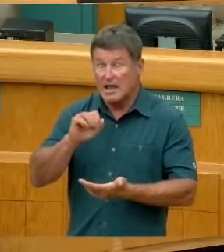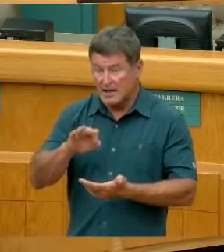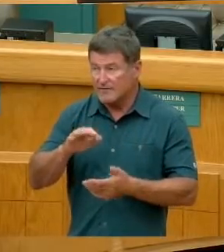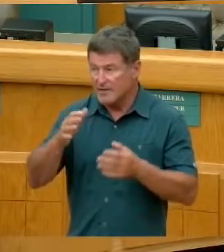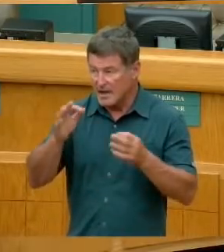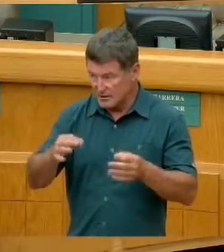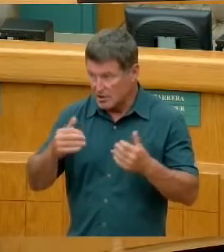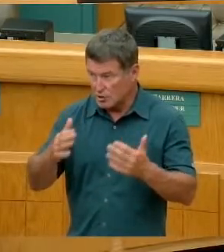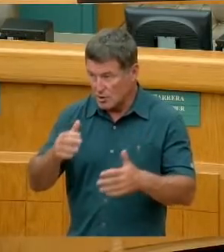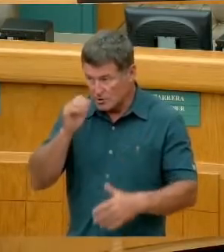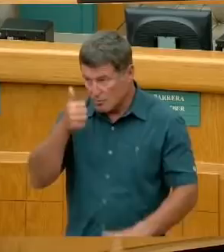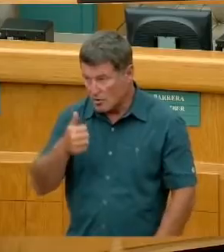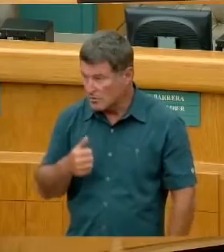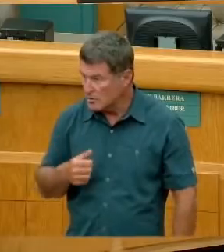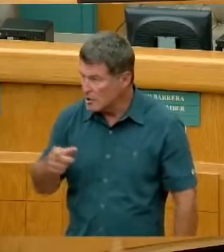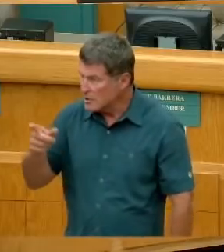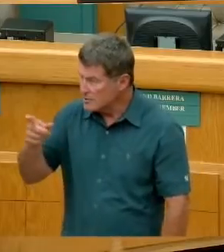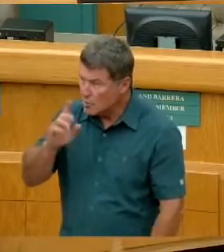they move forward tomorrow.